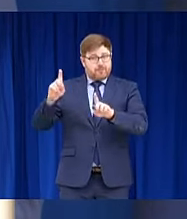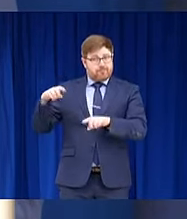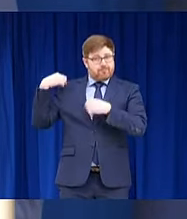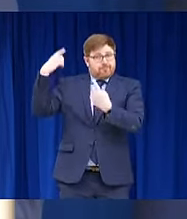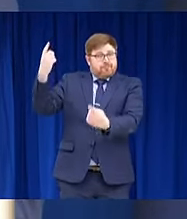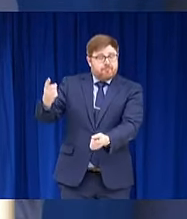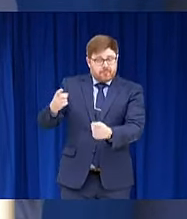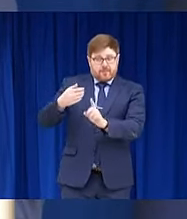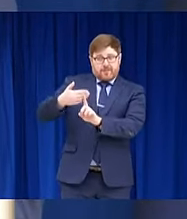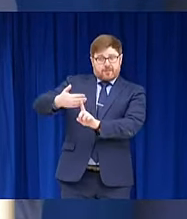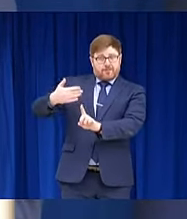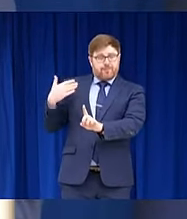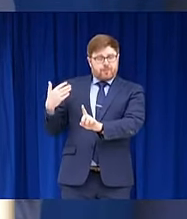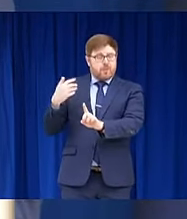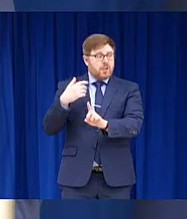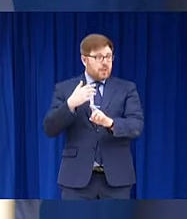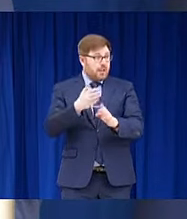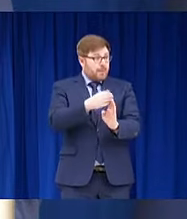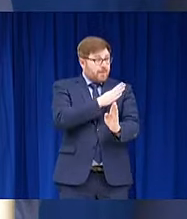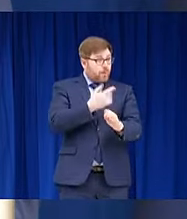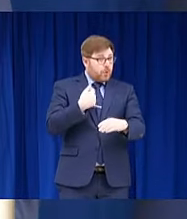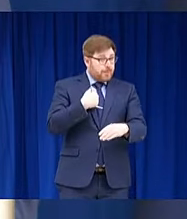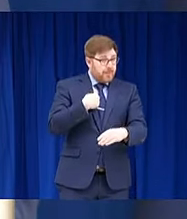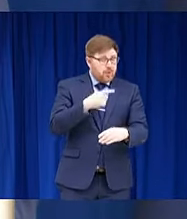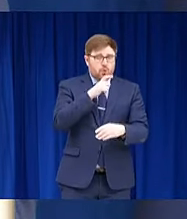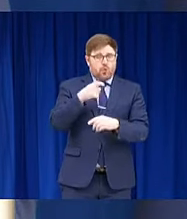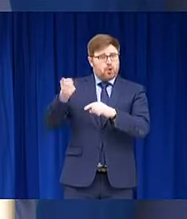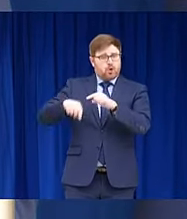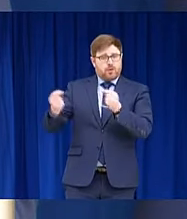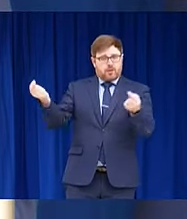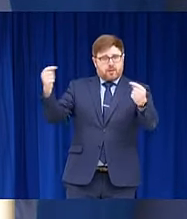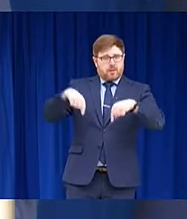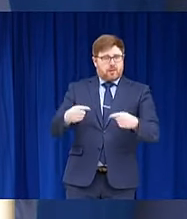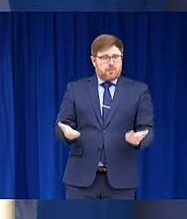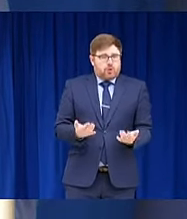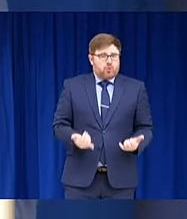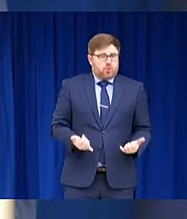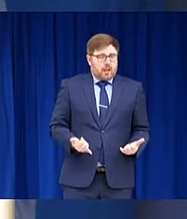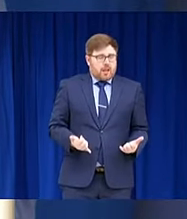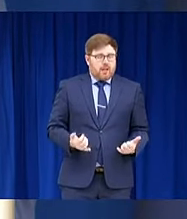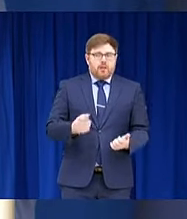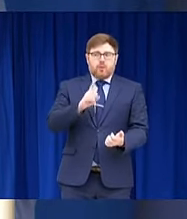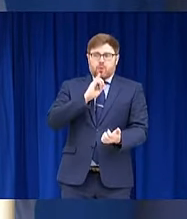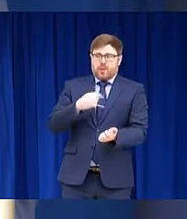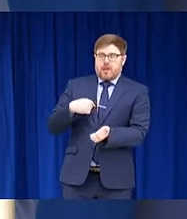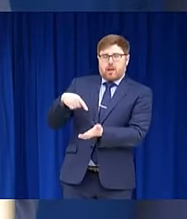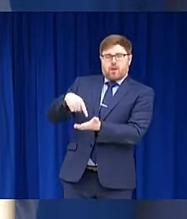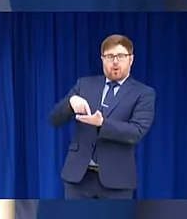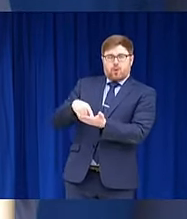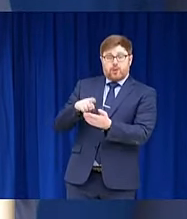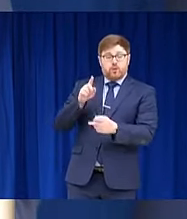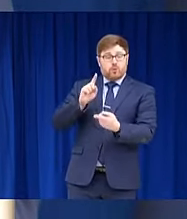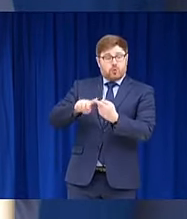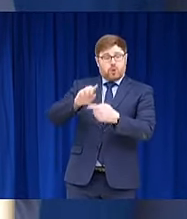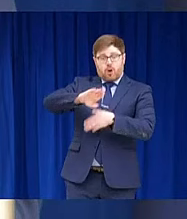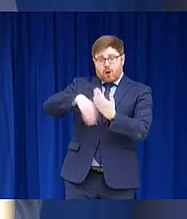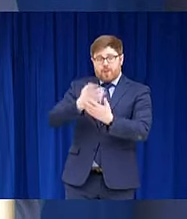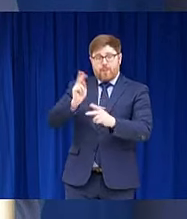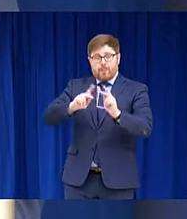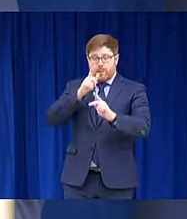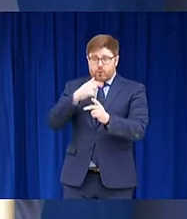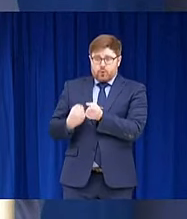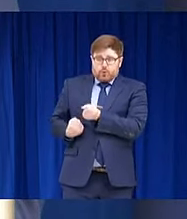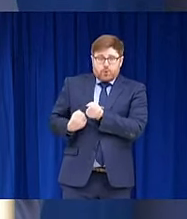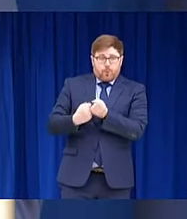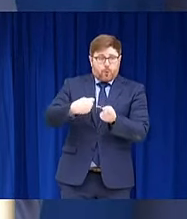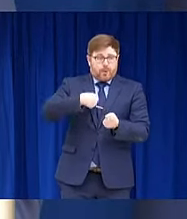you, and to those who came before me who couldn't be in this room. I owe it to the giants whose shoulders I stand upon to continue